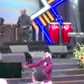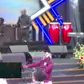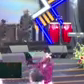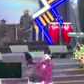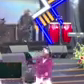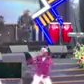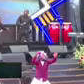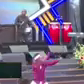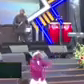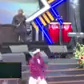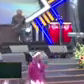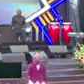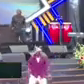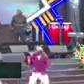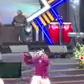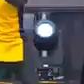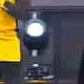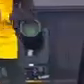did